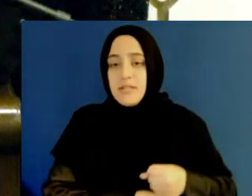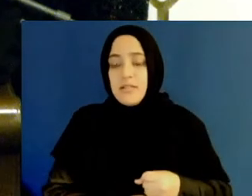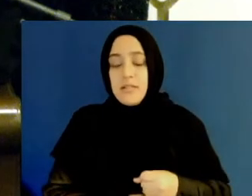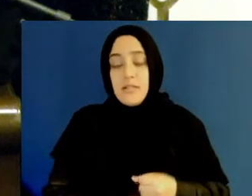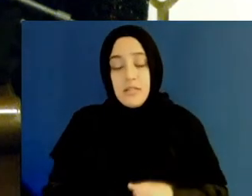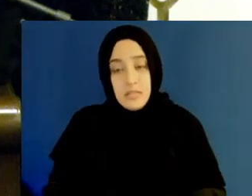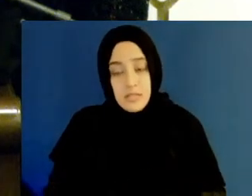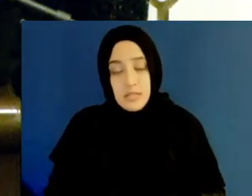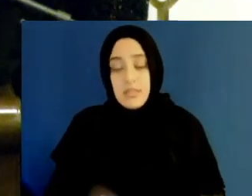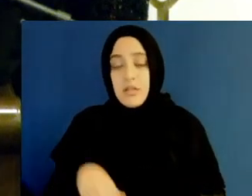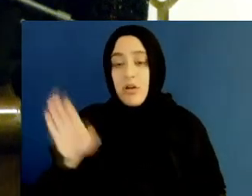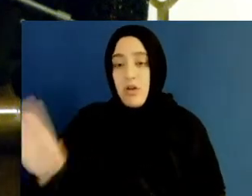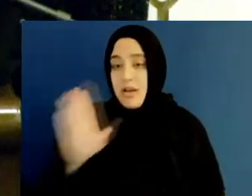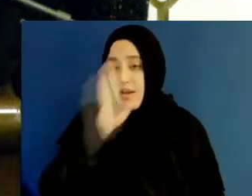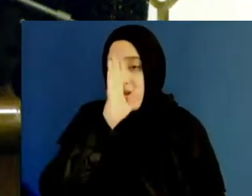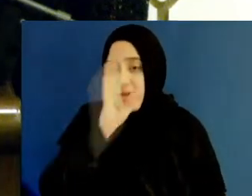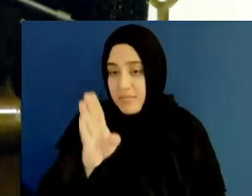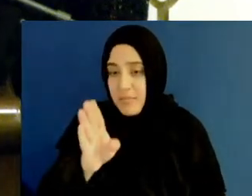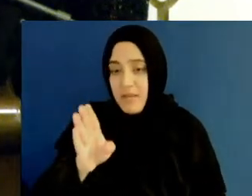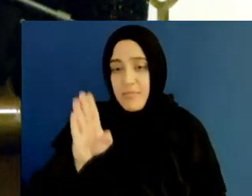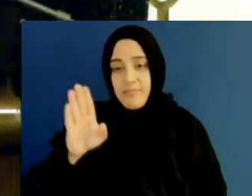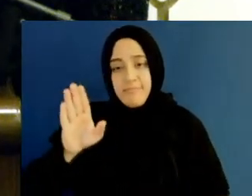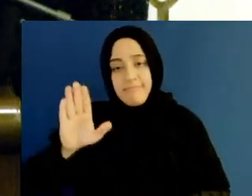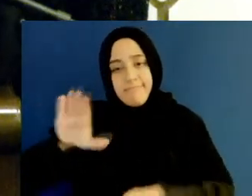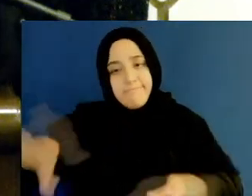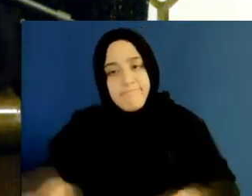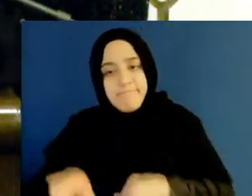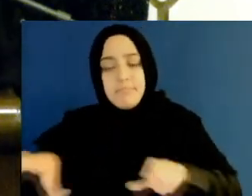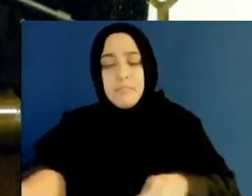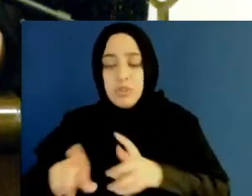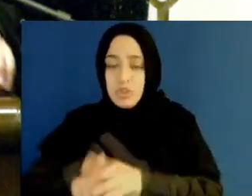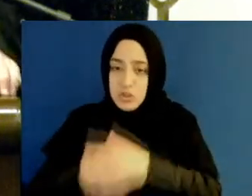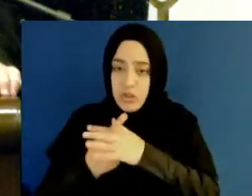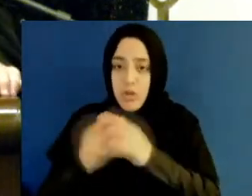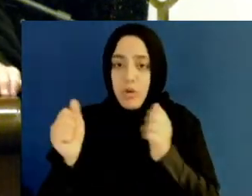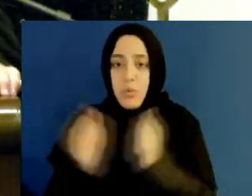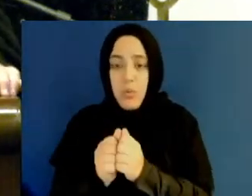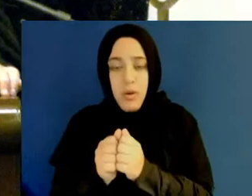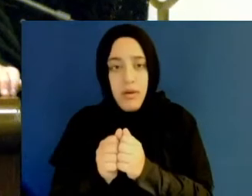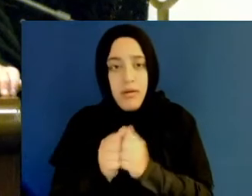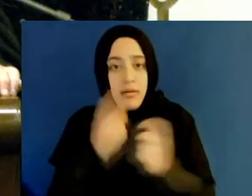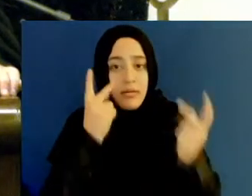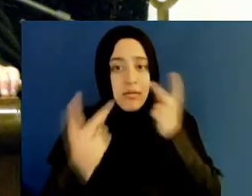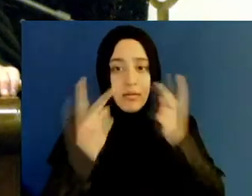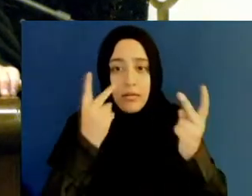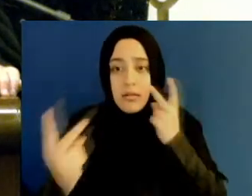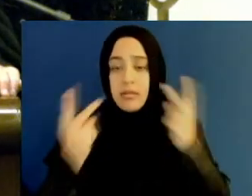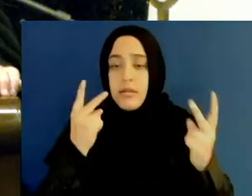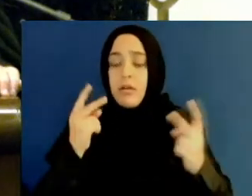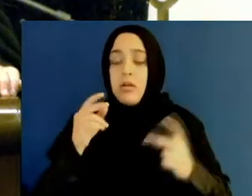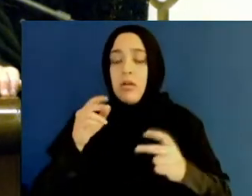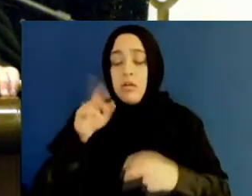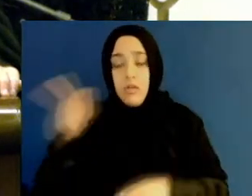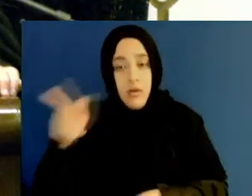al-Shabab Ahlil Jannah. His imamate begins with the burning of the tents.